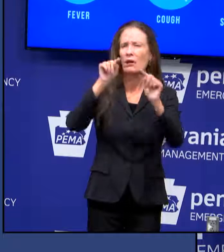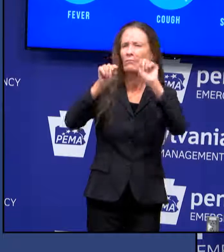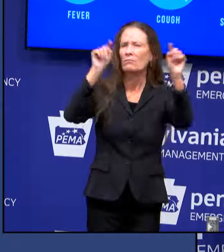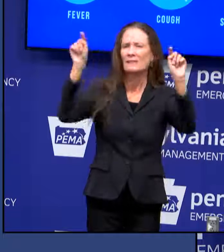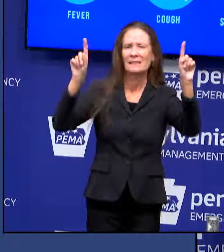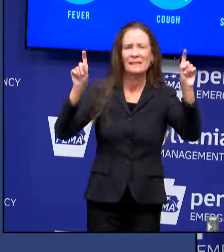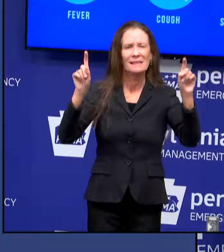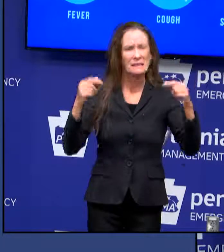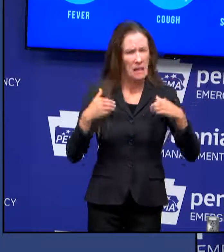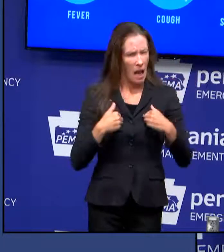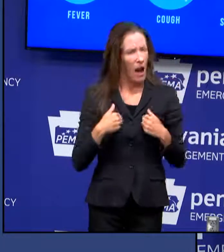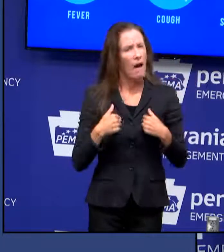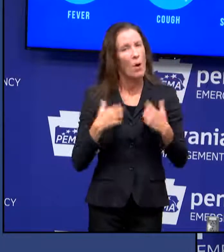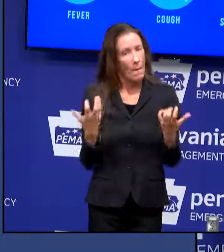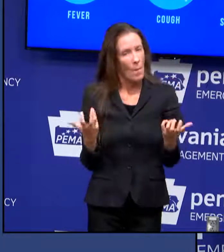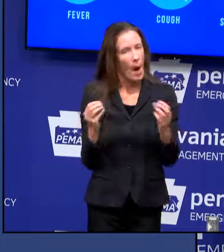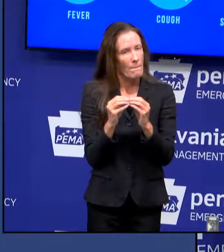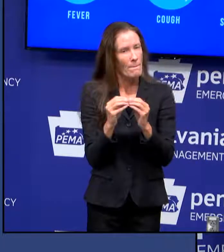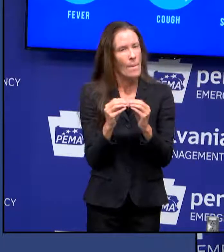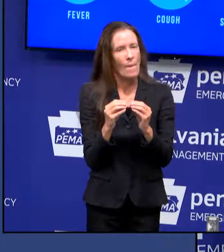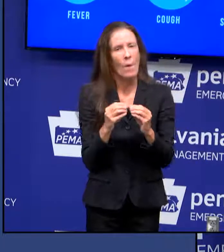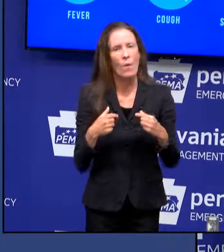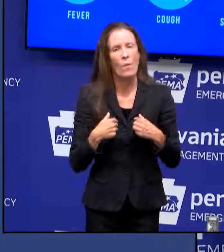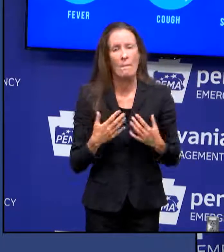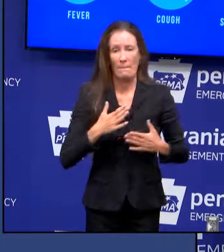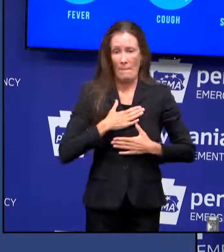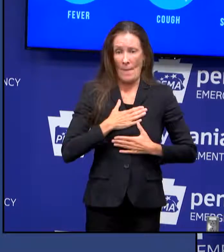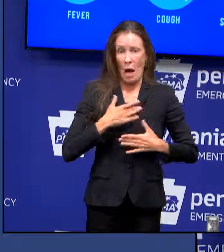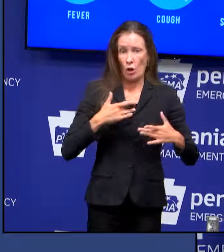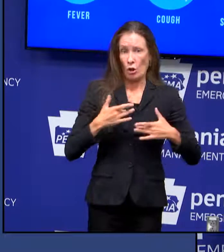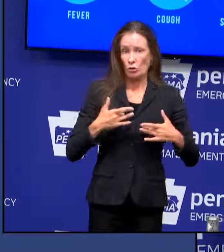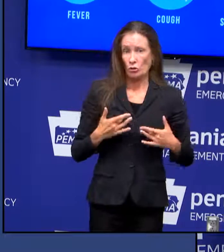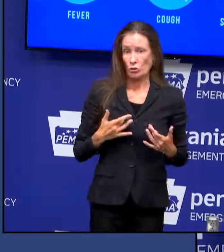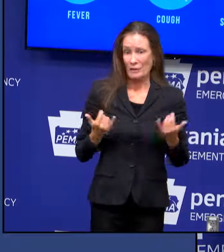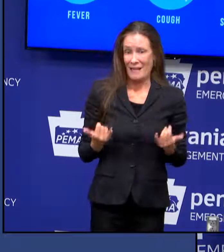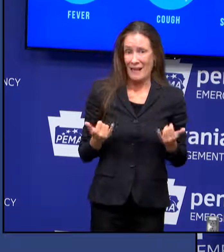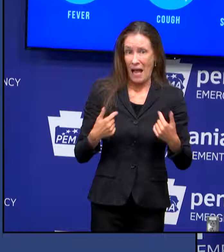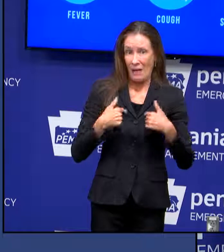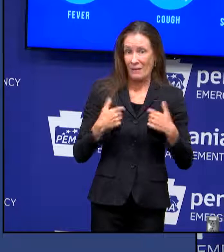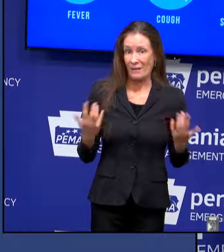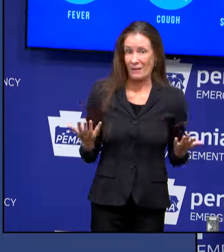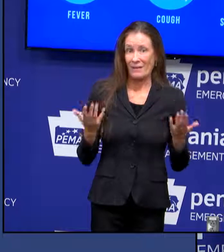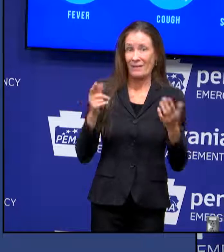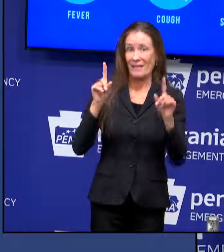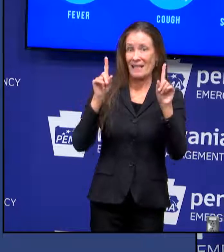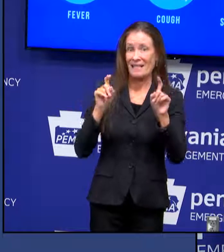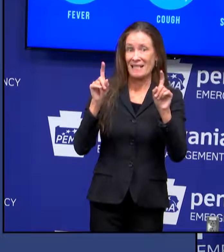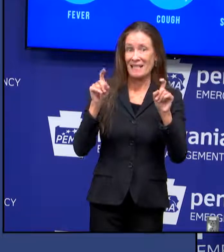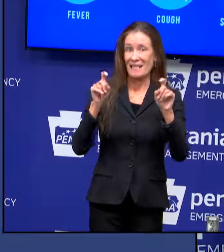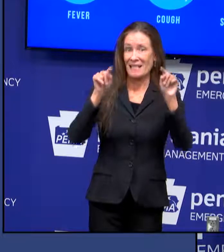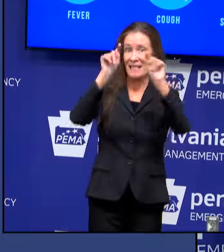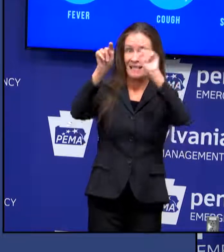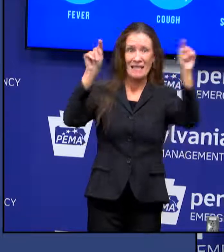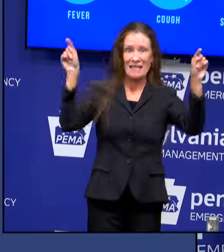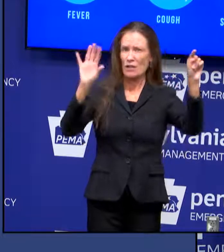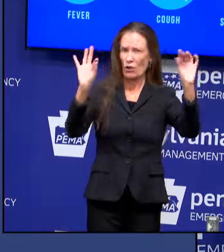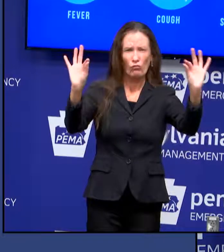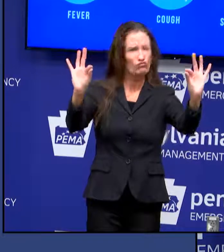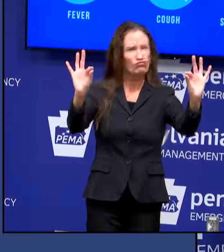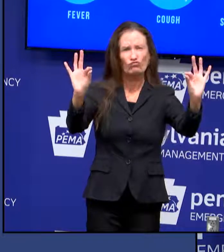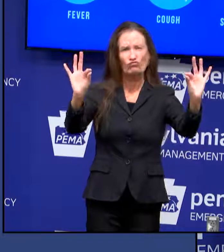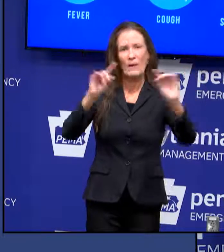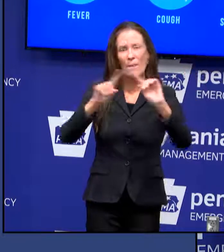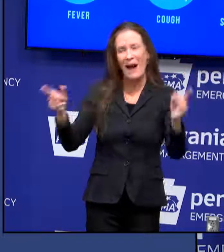The concerns now are the capacity of the hospitals. They could increase their testing if we had